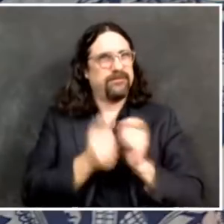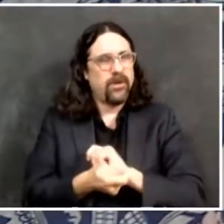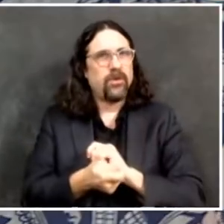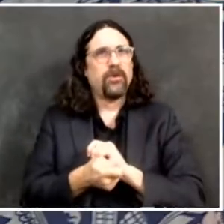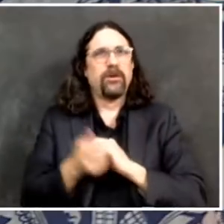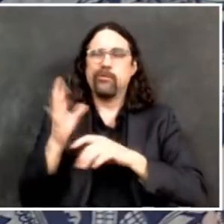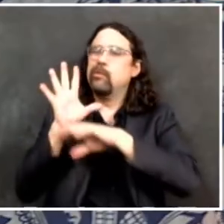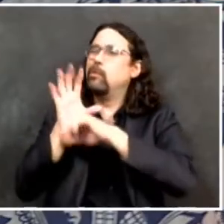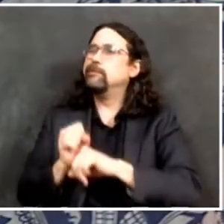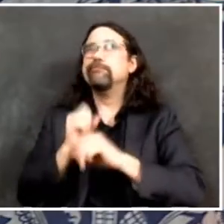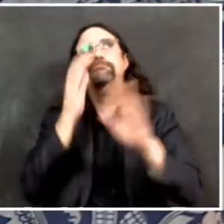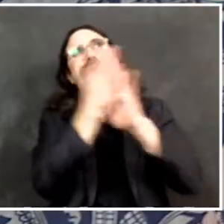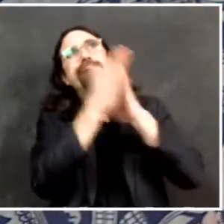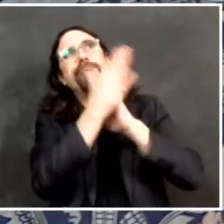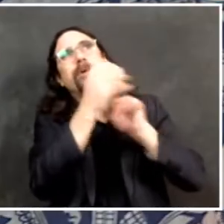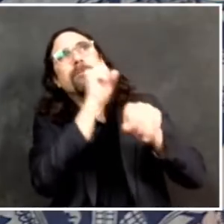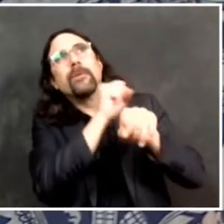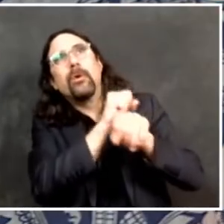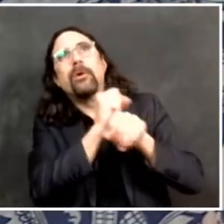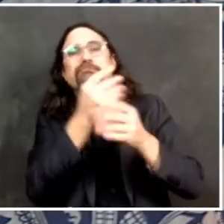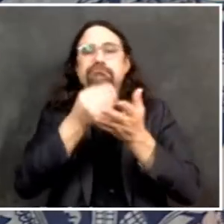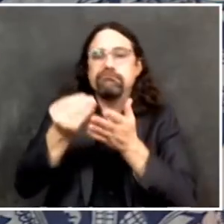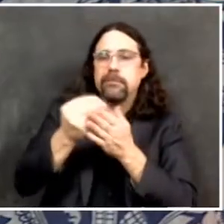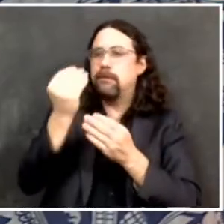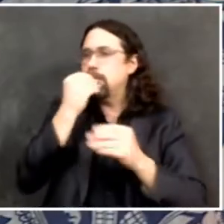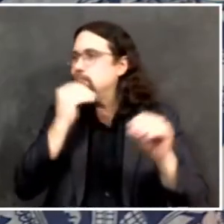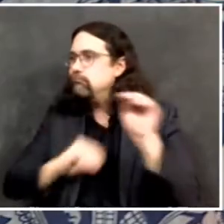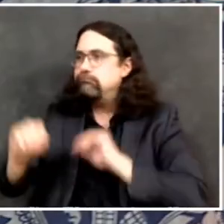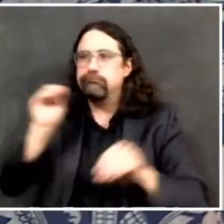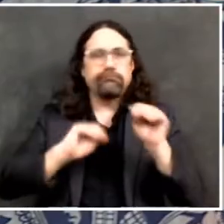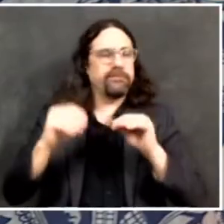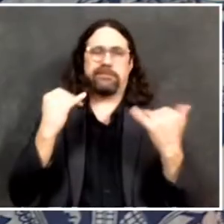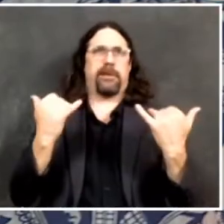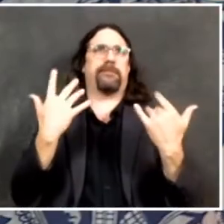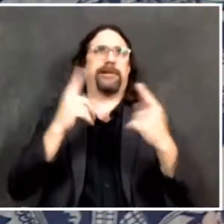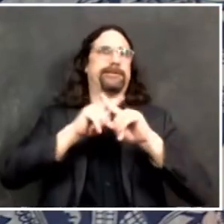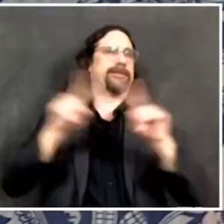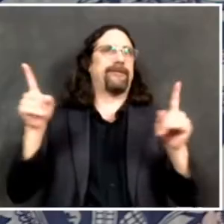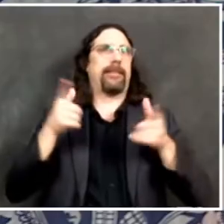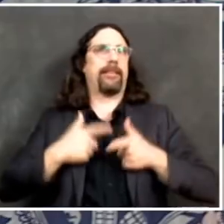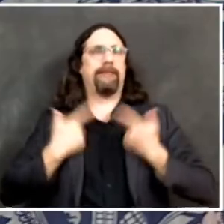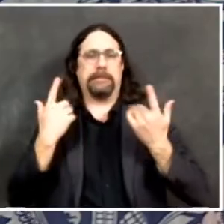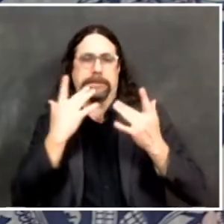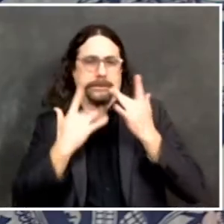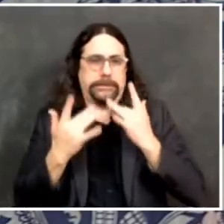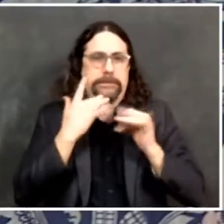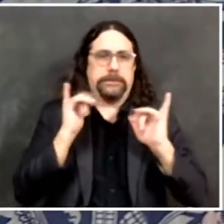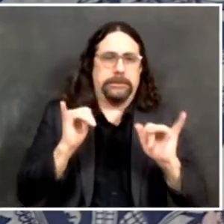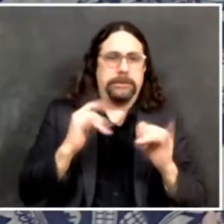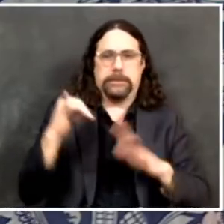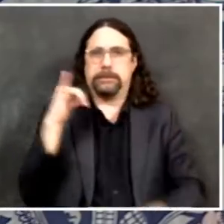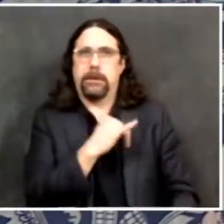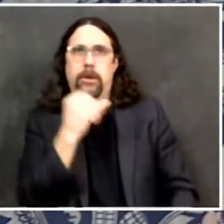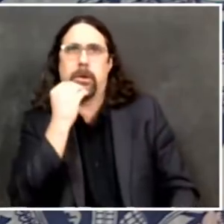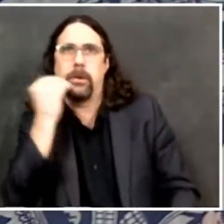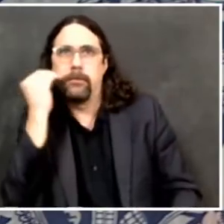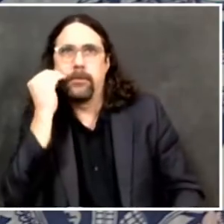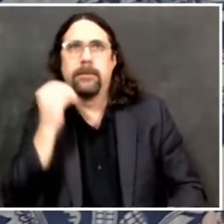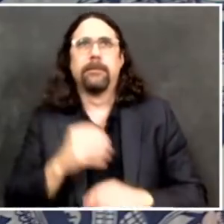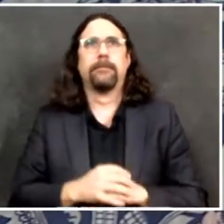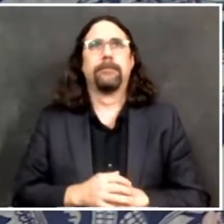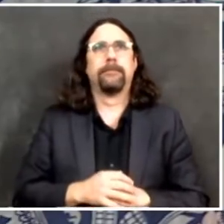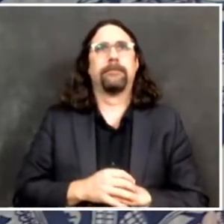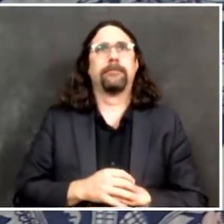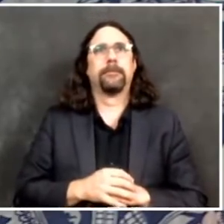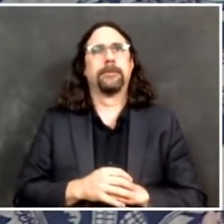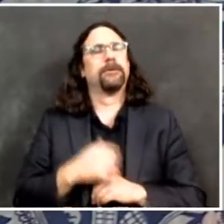is going to be even more of a challenge, and that's why we're preparing right now to feed everyone. And as you hear this presentation from me today and from